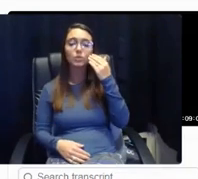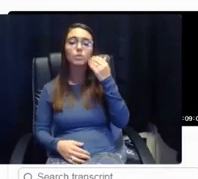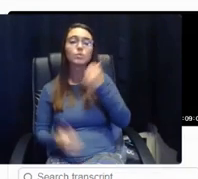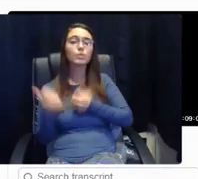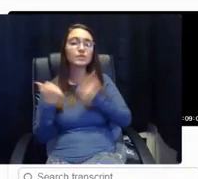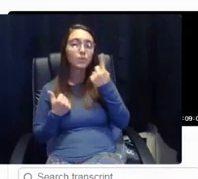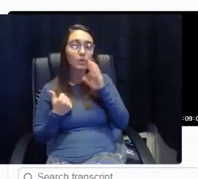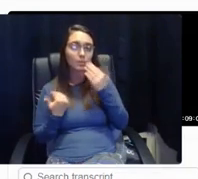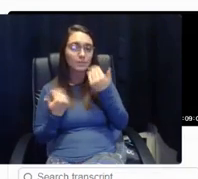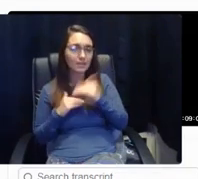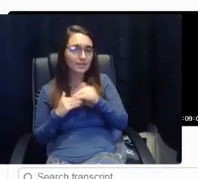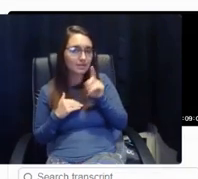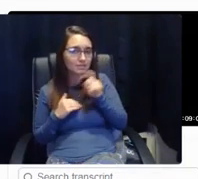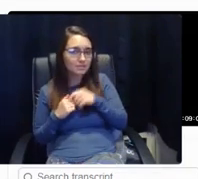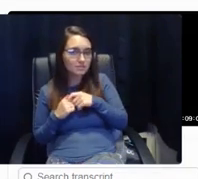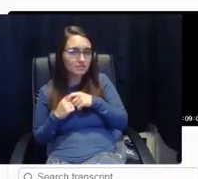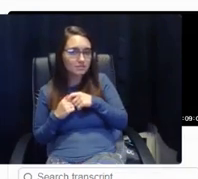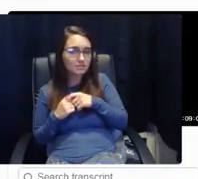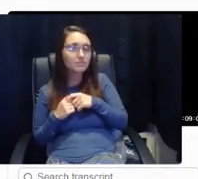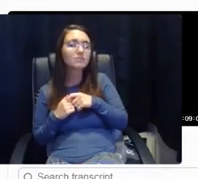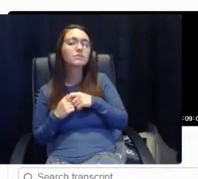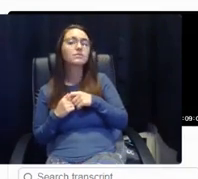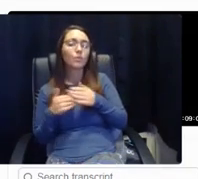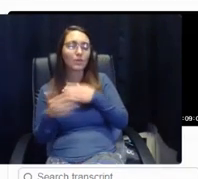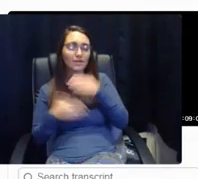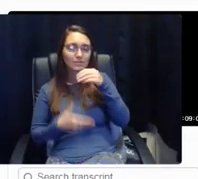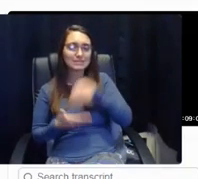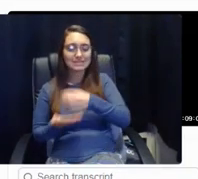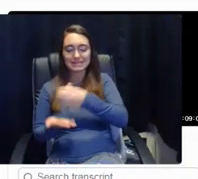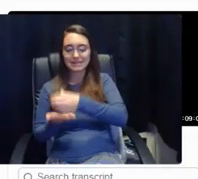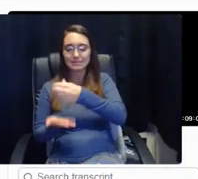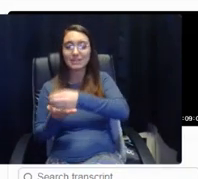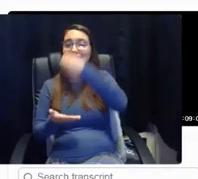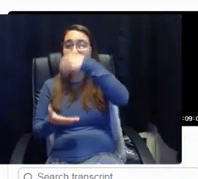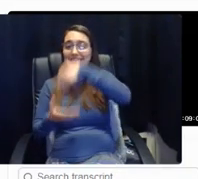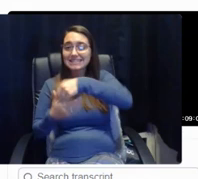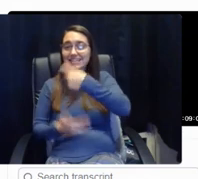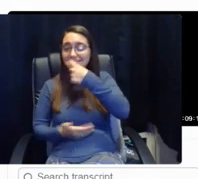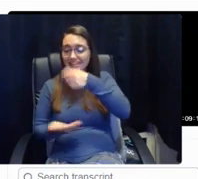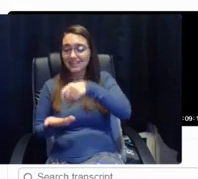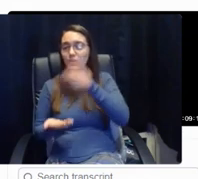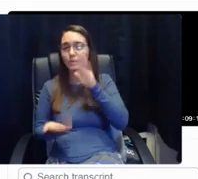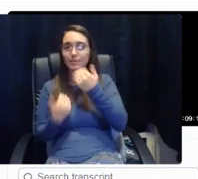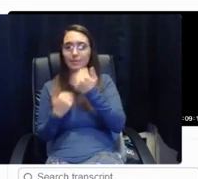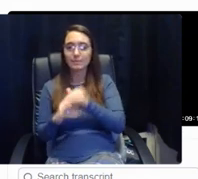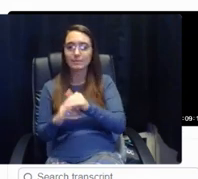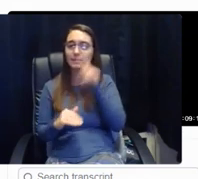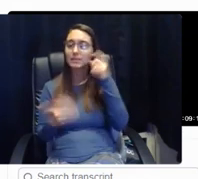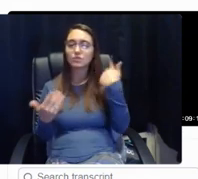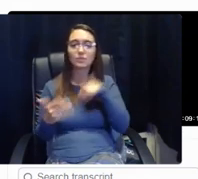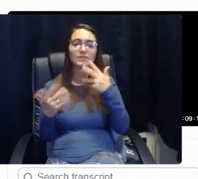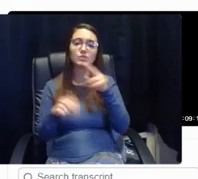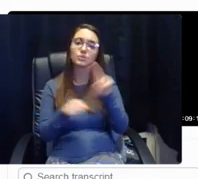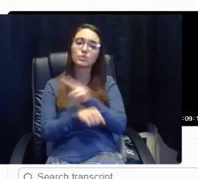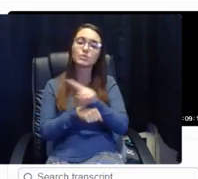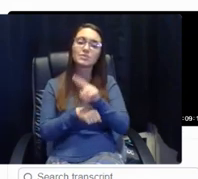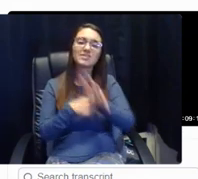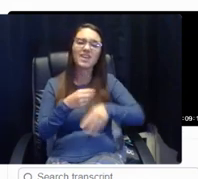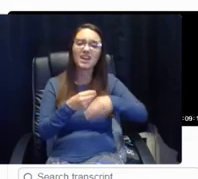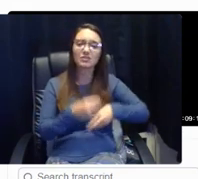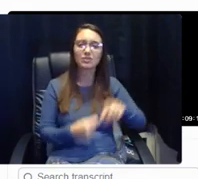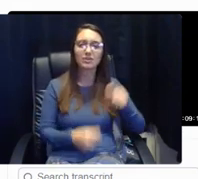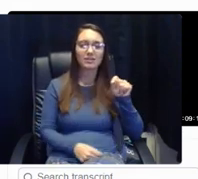limiting. Whatever in your beaker itself will be limiting. Okay, because we already use the excess of a